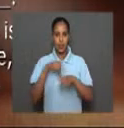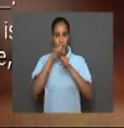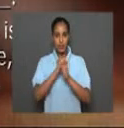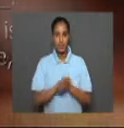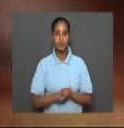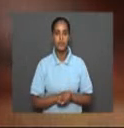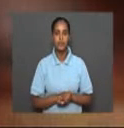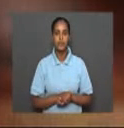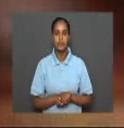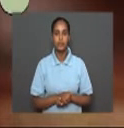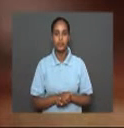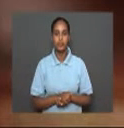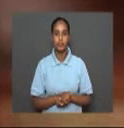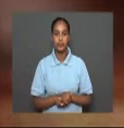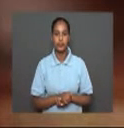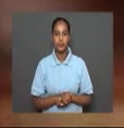Time's up.